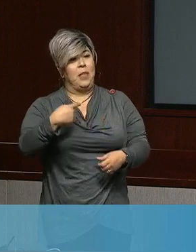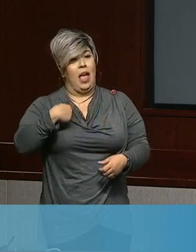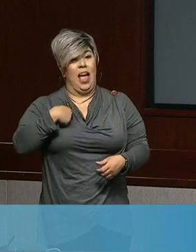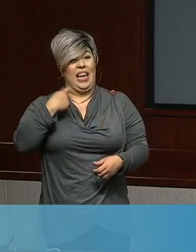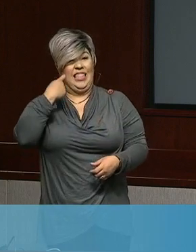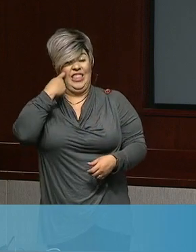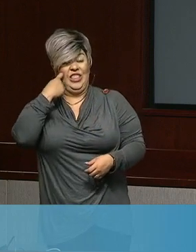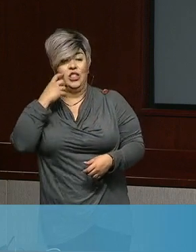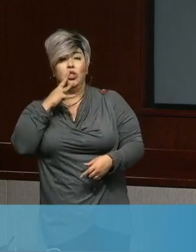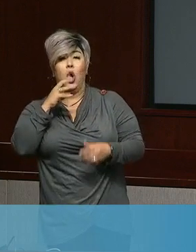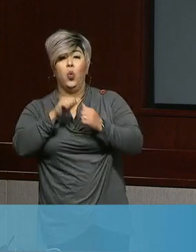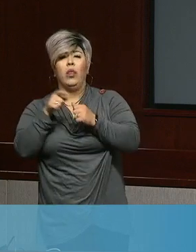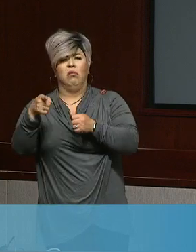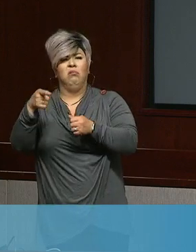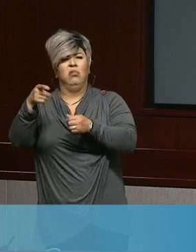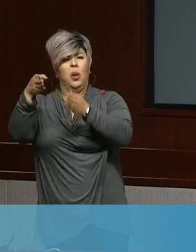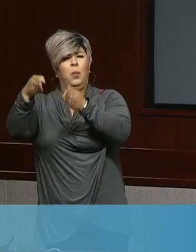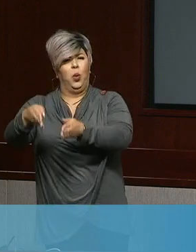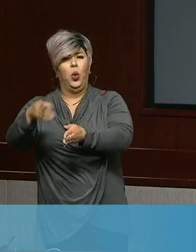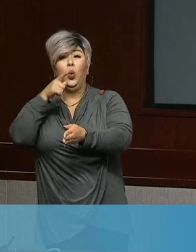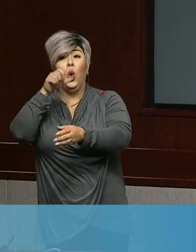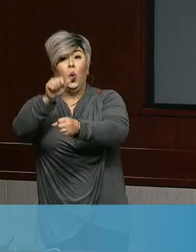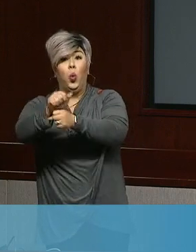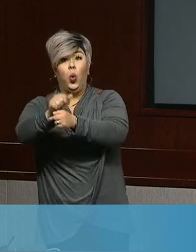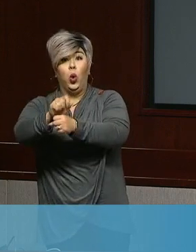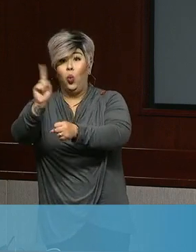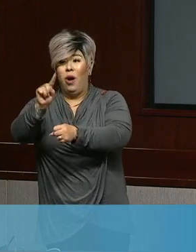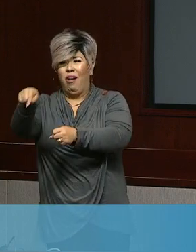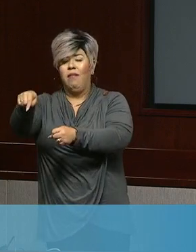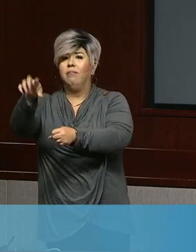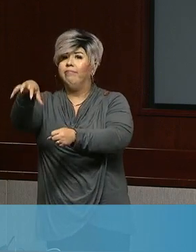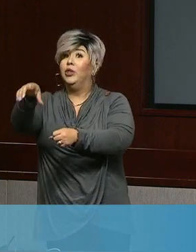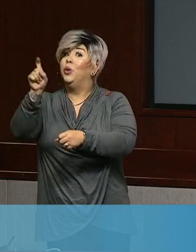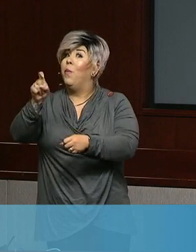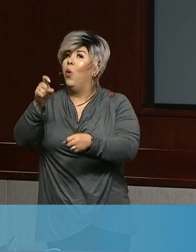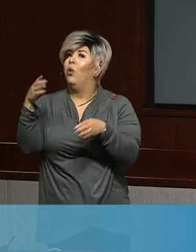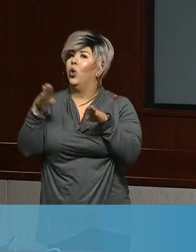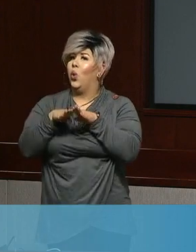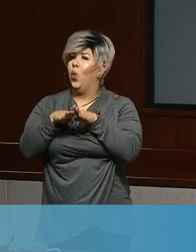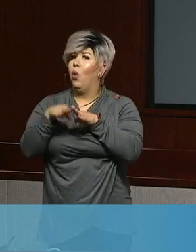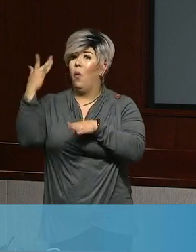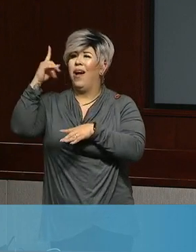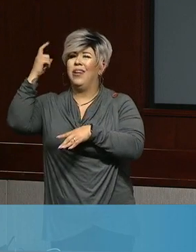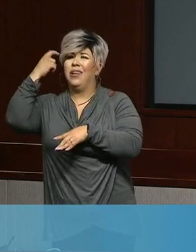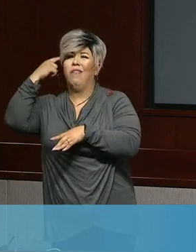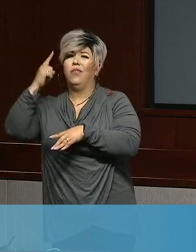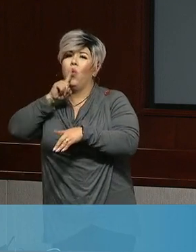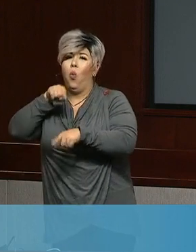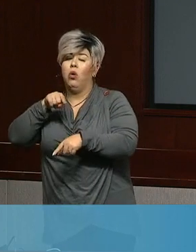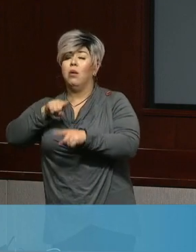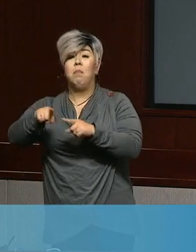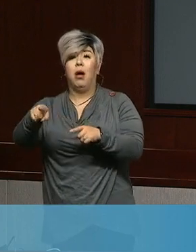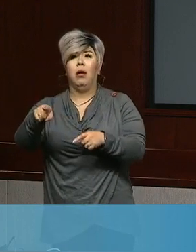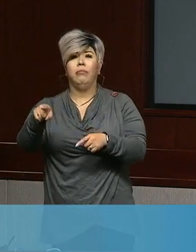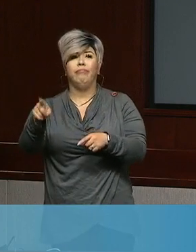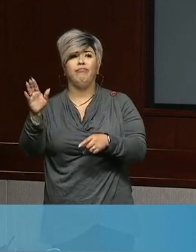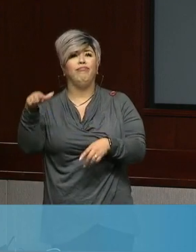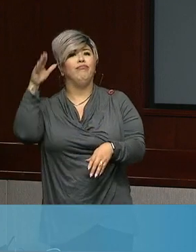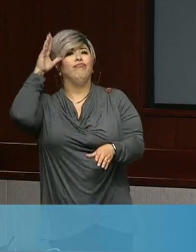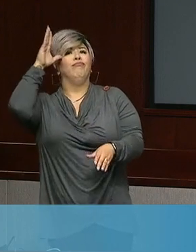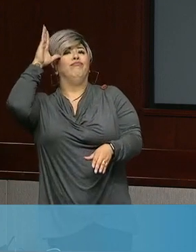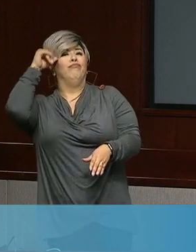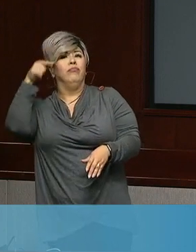employee yesterday who works at a facility that is meant to be closed under the governor's orders. And this individual says that they've reached